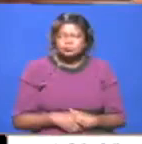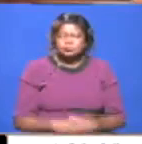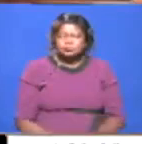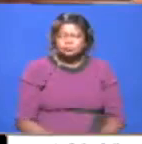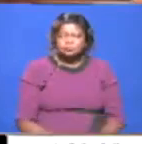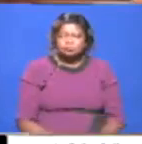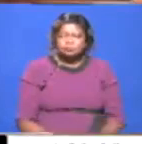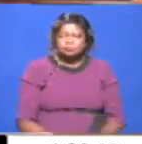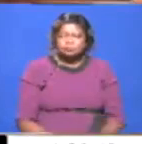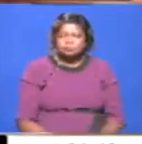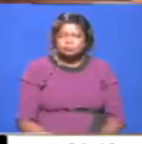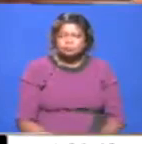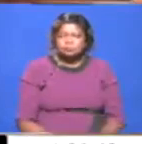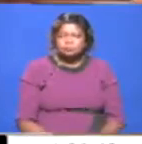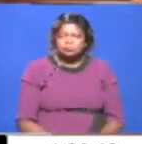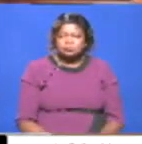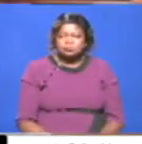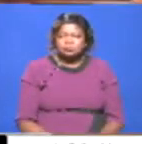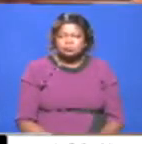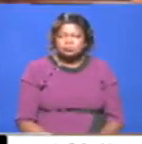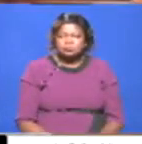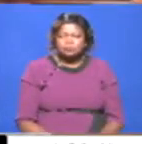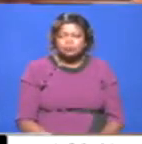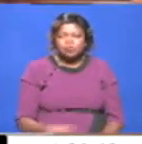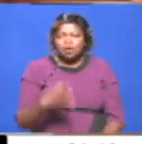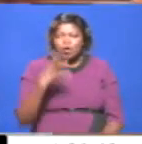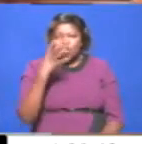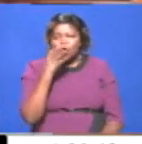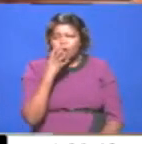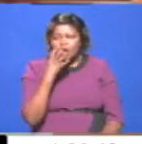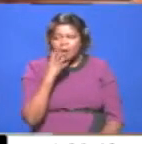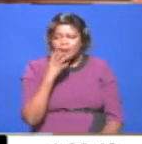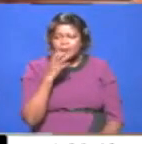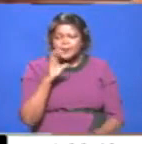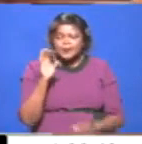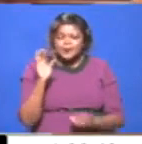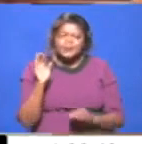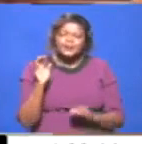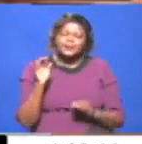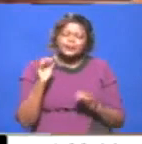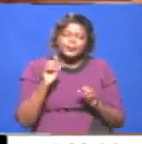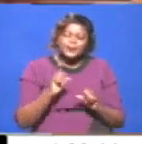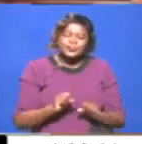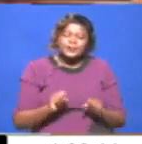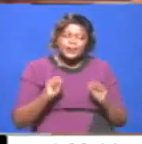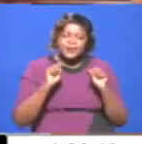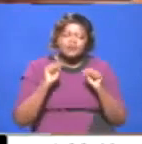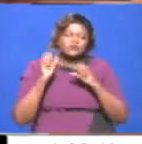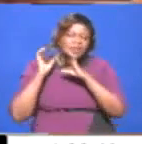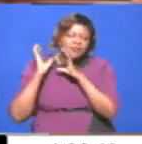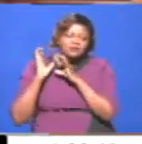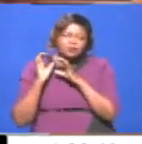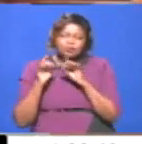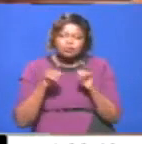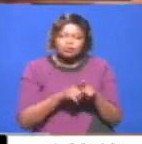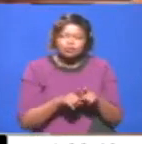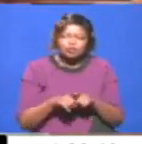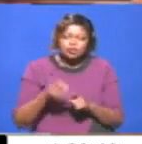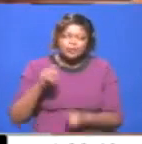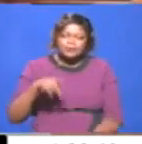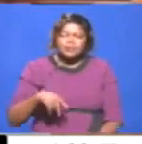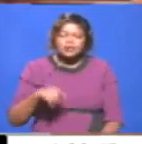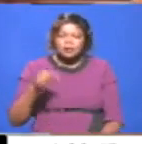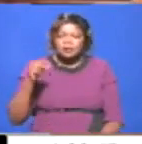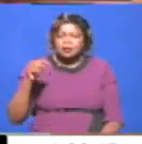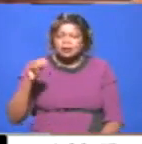Now on to matters politics, where the Orange Democratic Movement Kilifi branch chairman, who is also MP Ganze Teddy Mwambire,